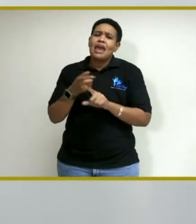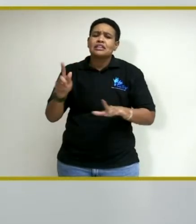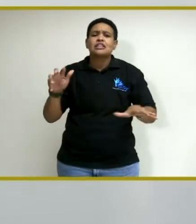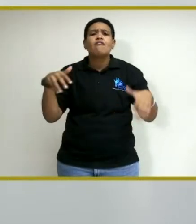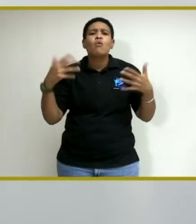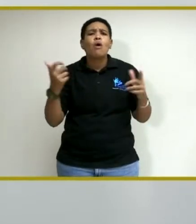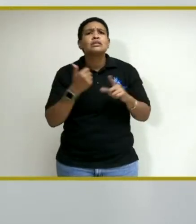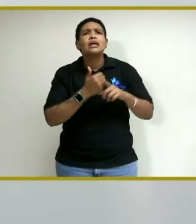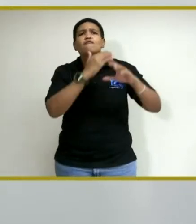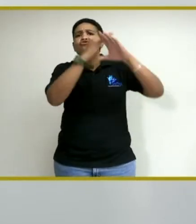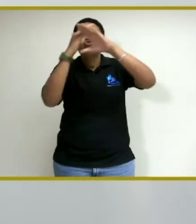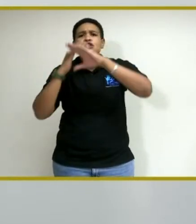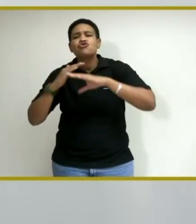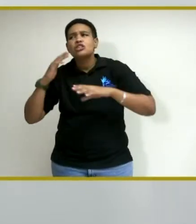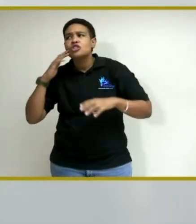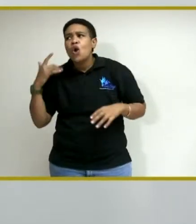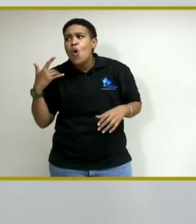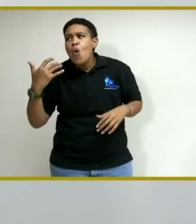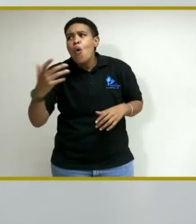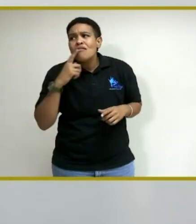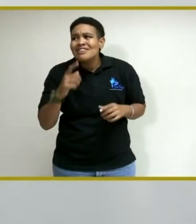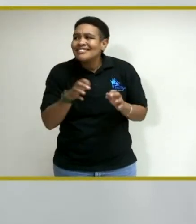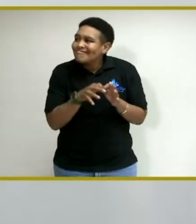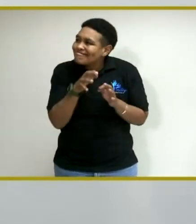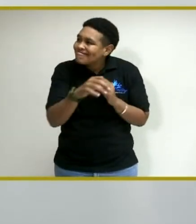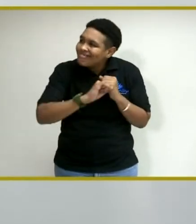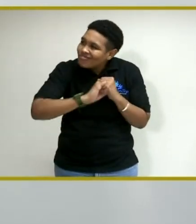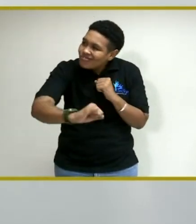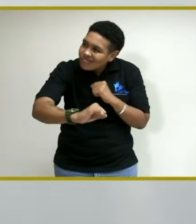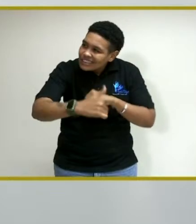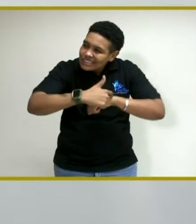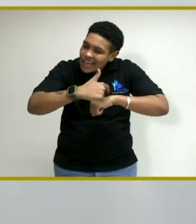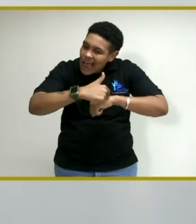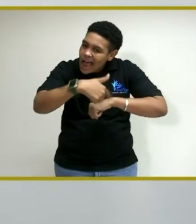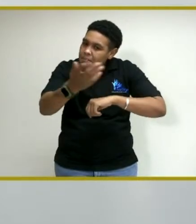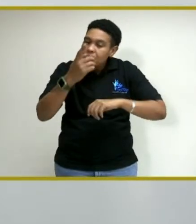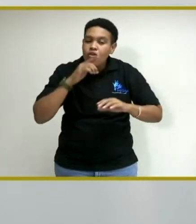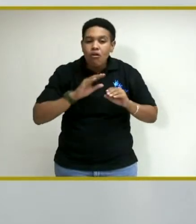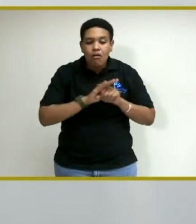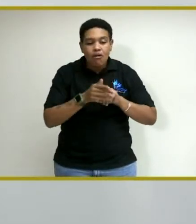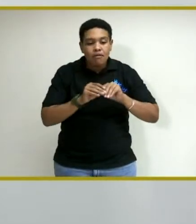the restrictions over the extended period of the pandemic.